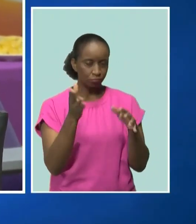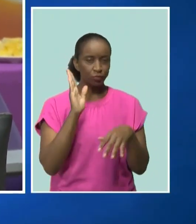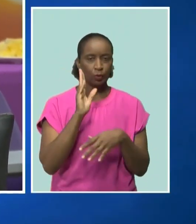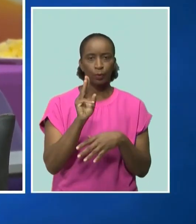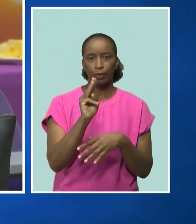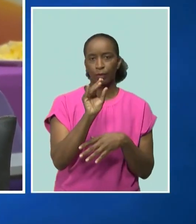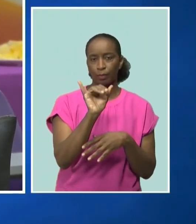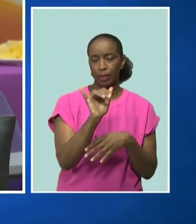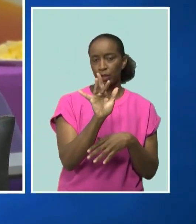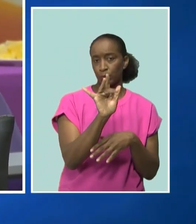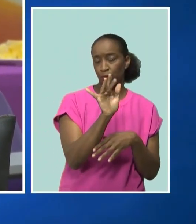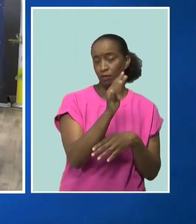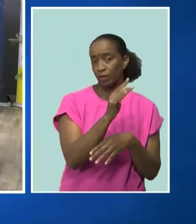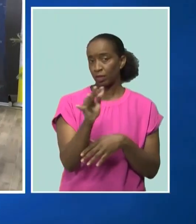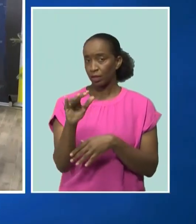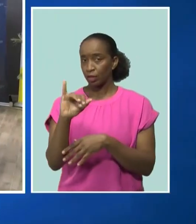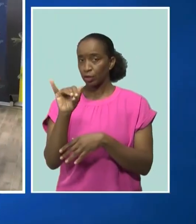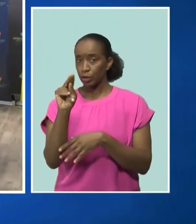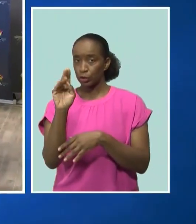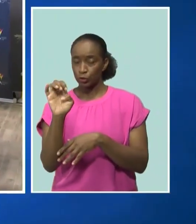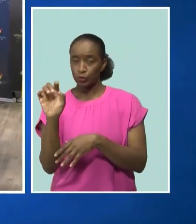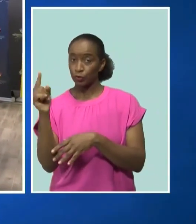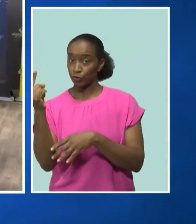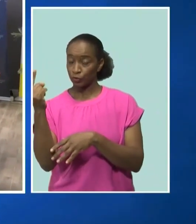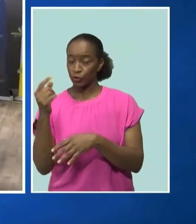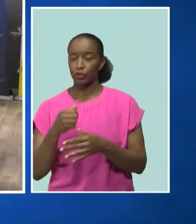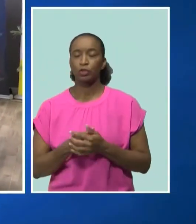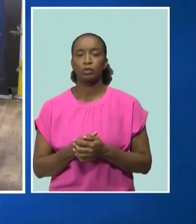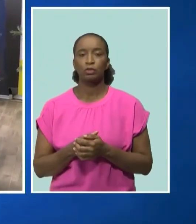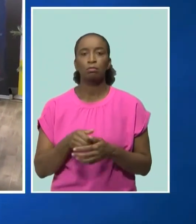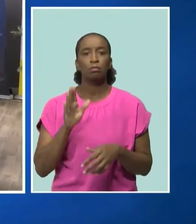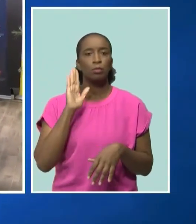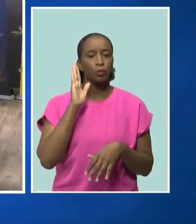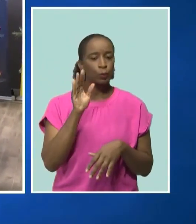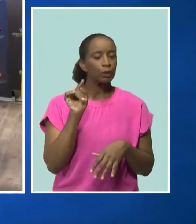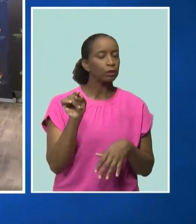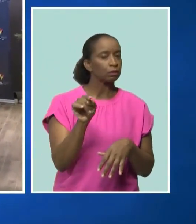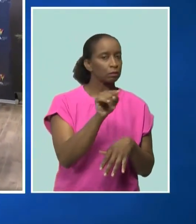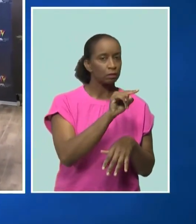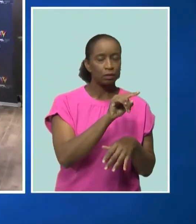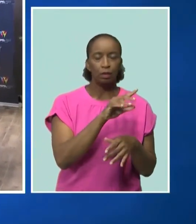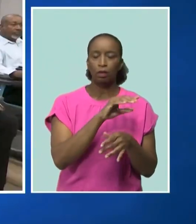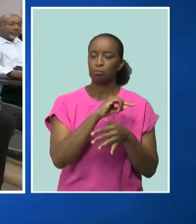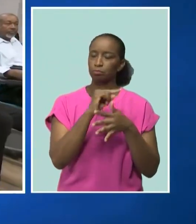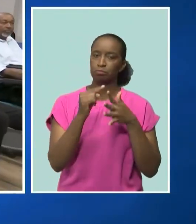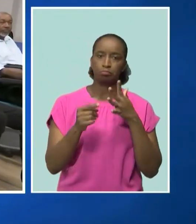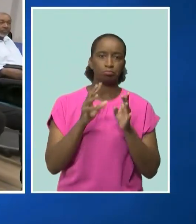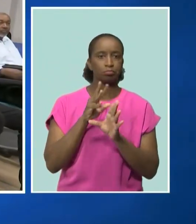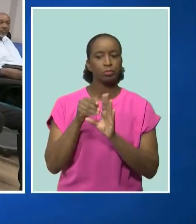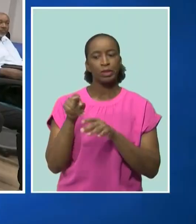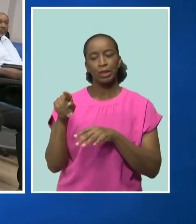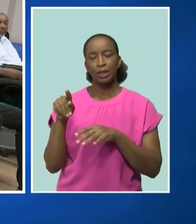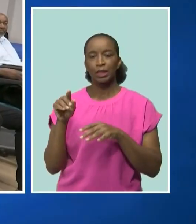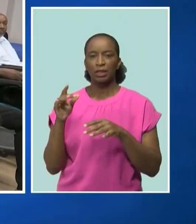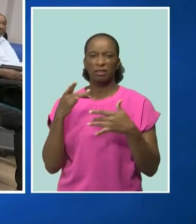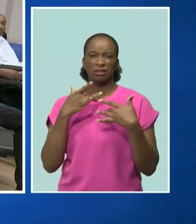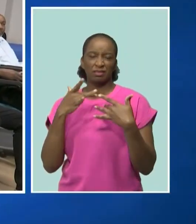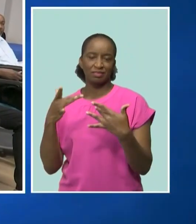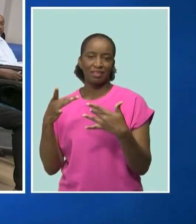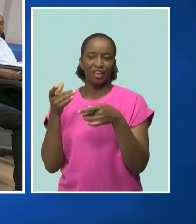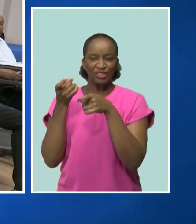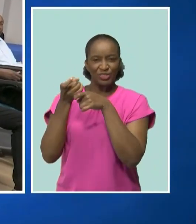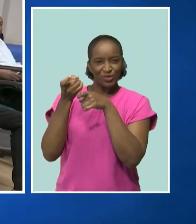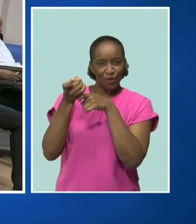at Farley Hill. Now this year, several Christian artists will take to the stage, including comedian Akintunde